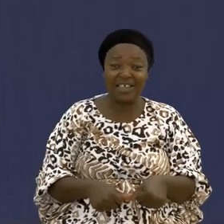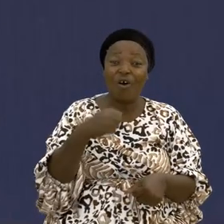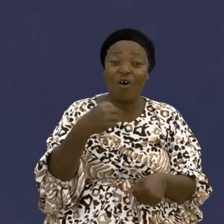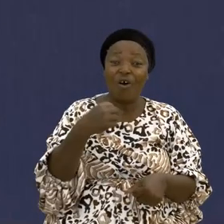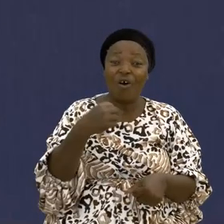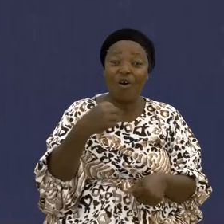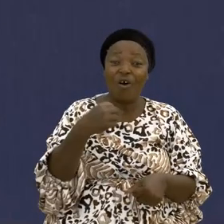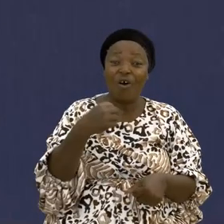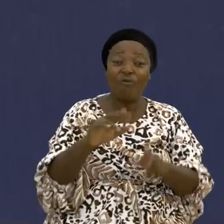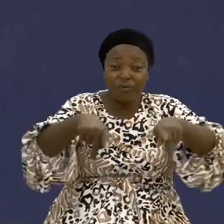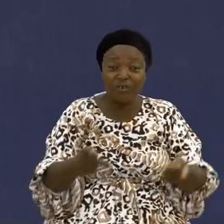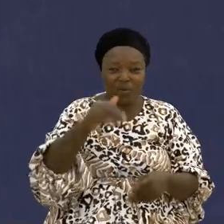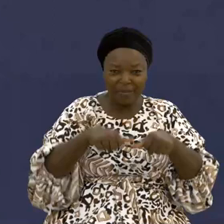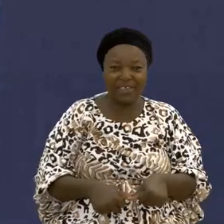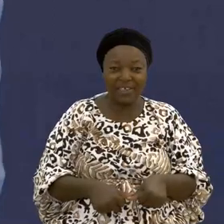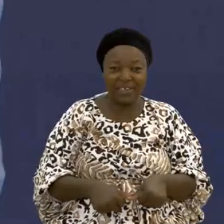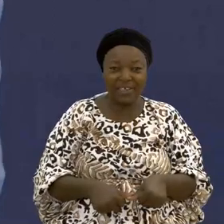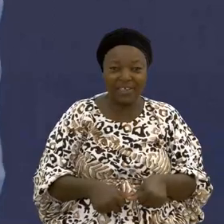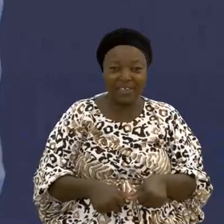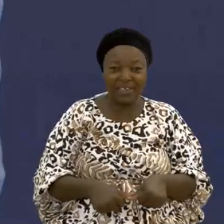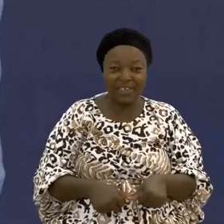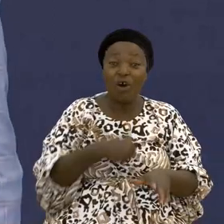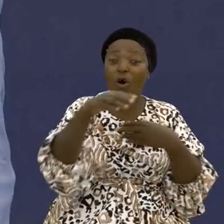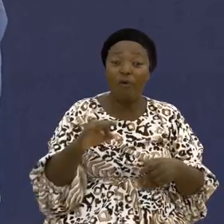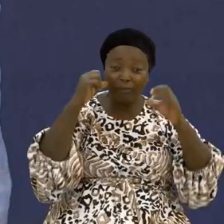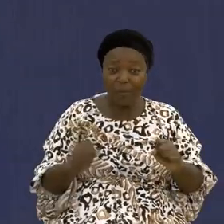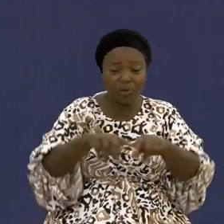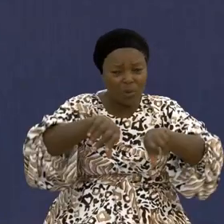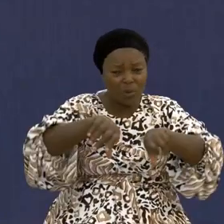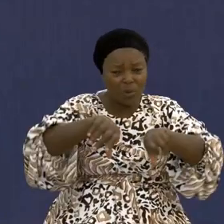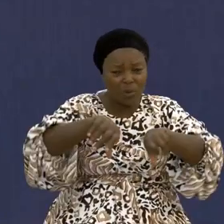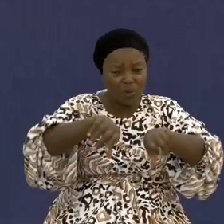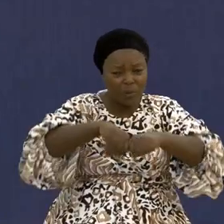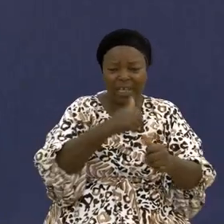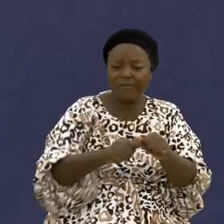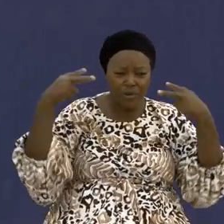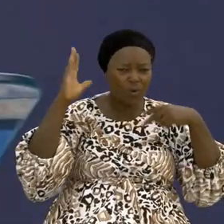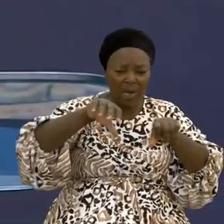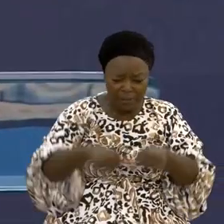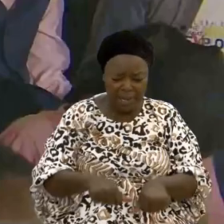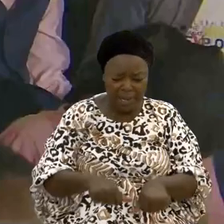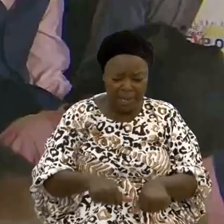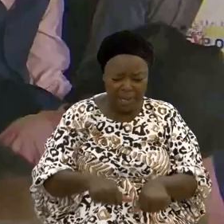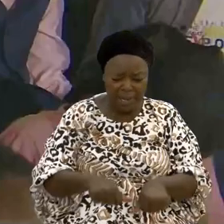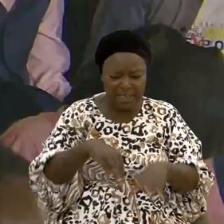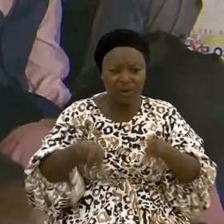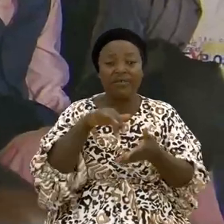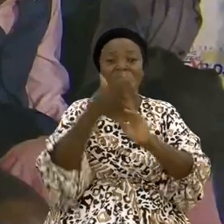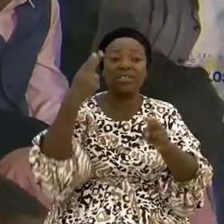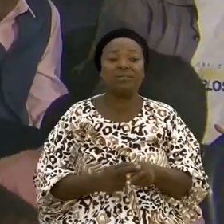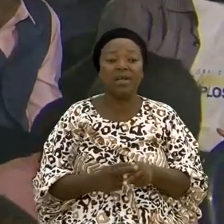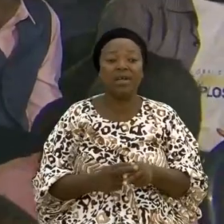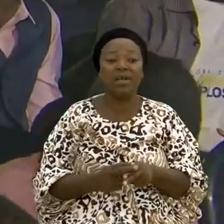Amen. Of provision will abide. Of power to break every yoke will abide in your life in Jesus'